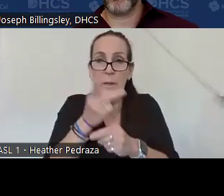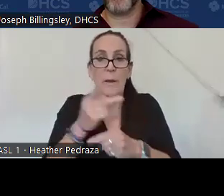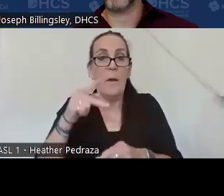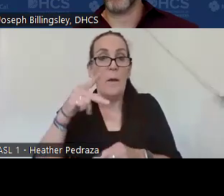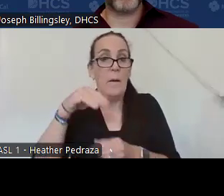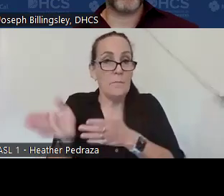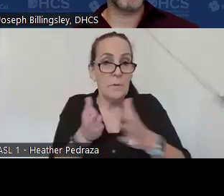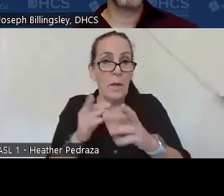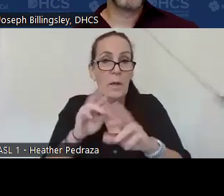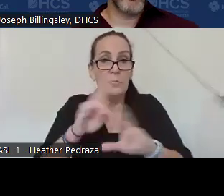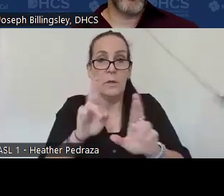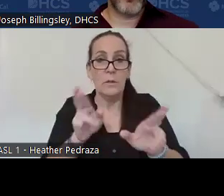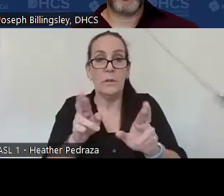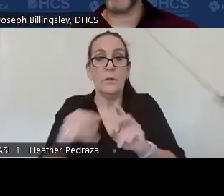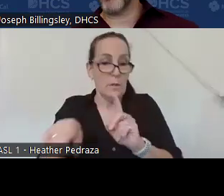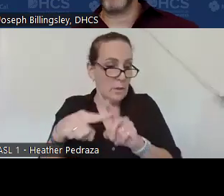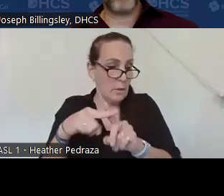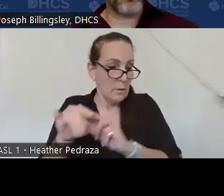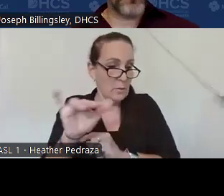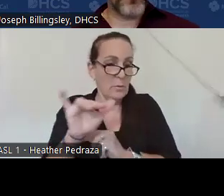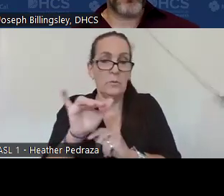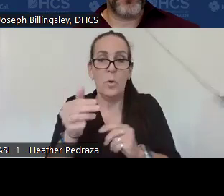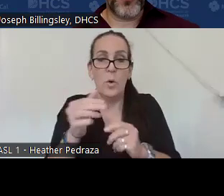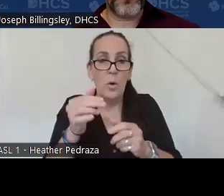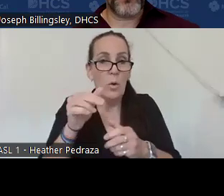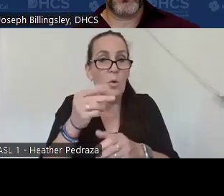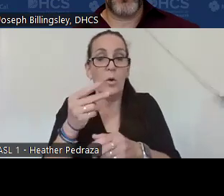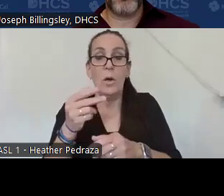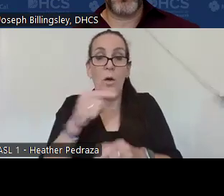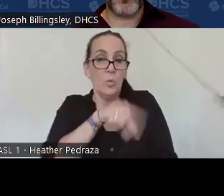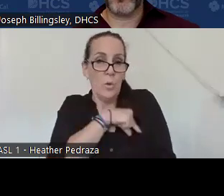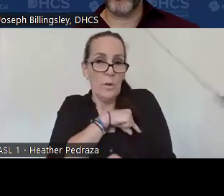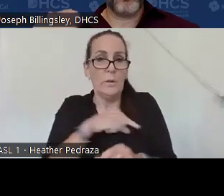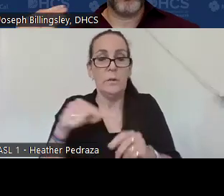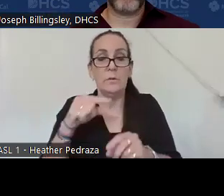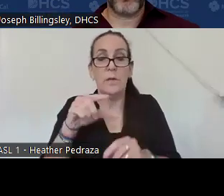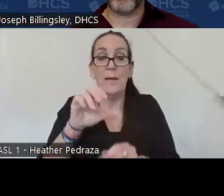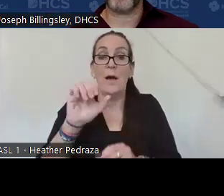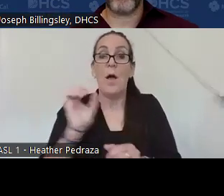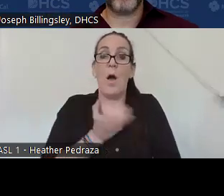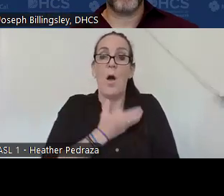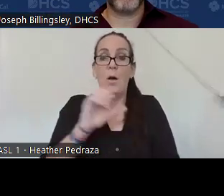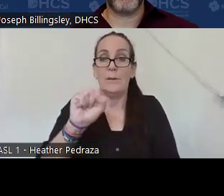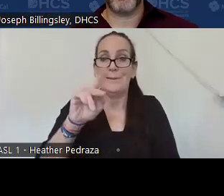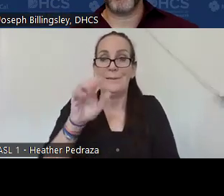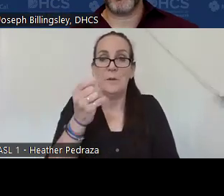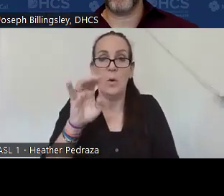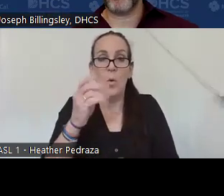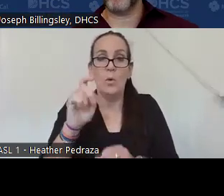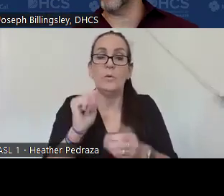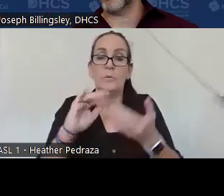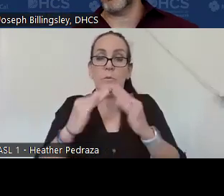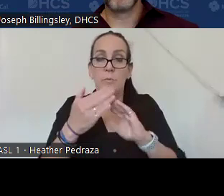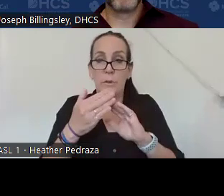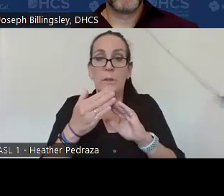from our stakeholder community, and case management roles and responsibilities. And again, these topics are fluid, and